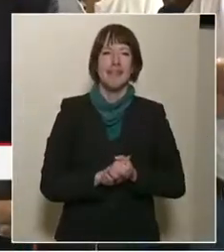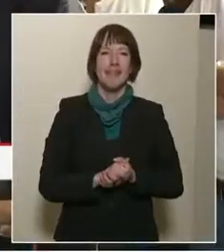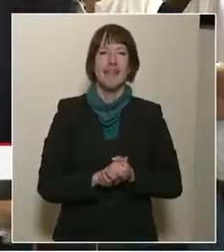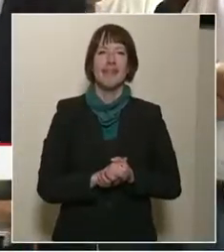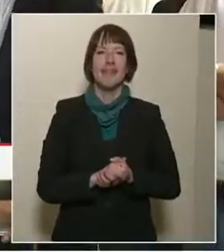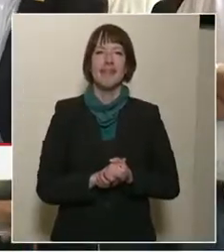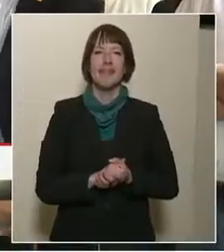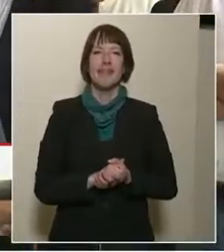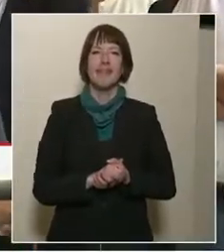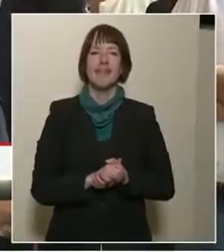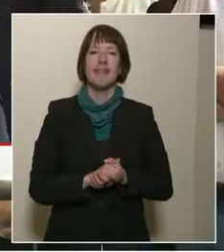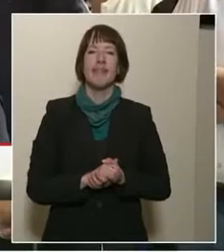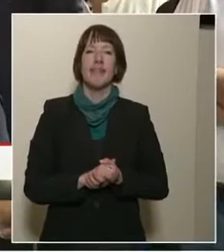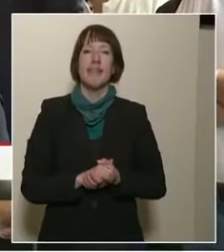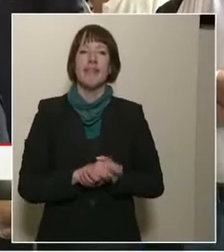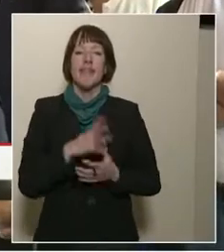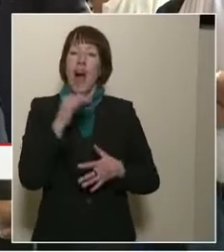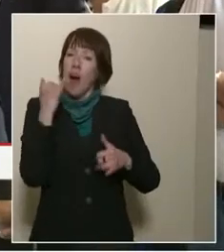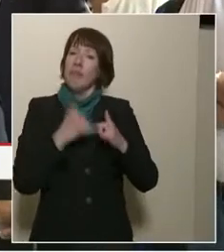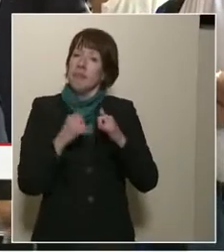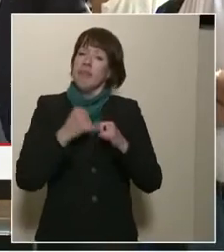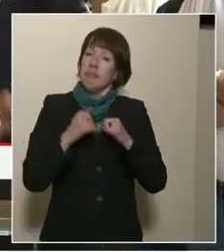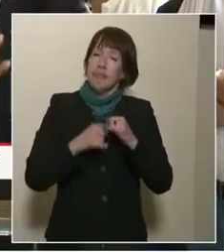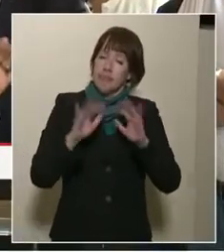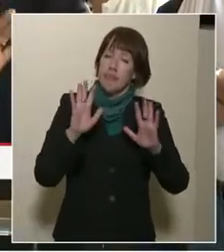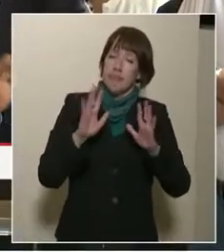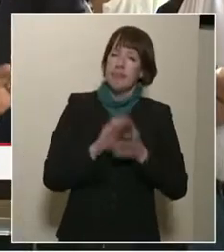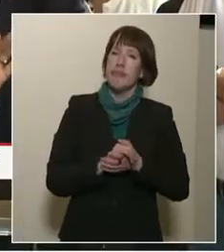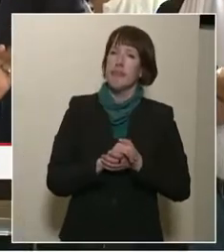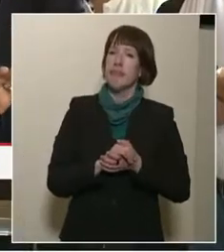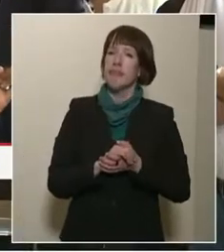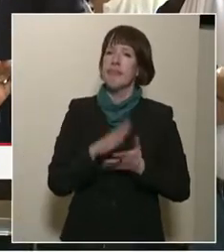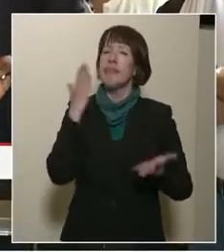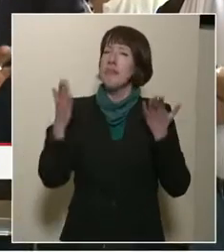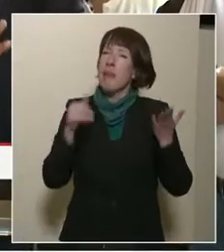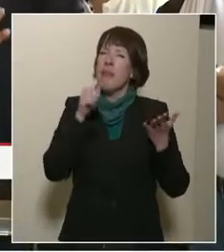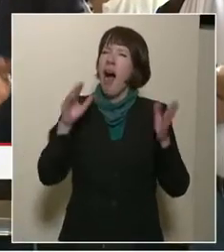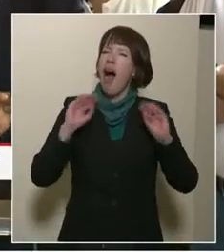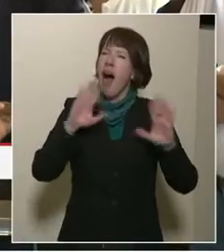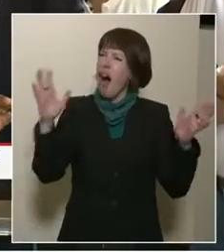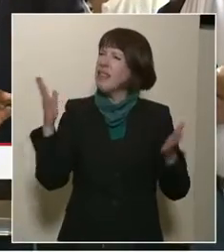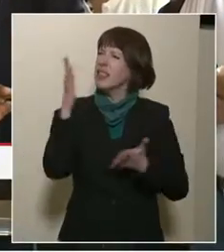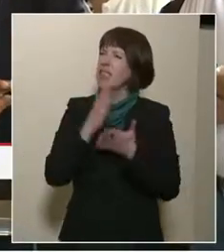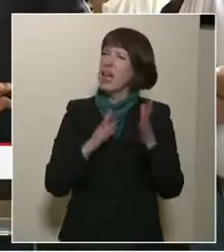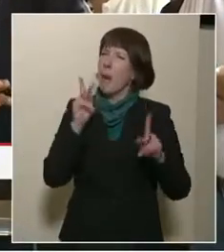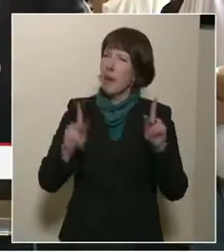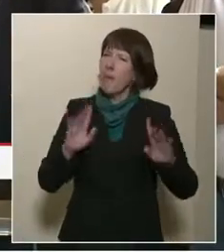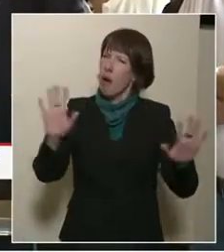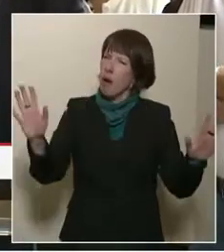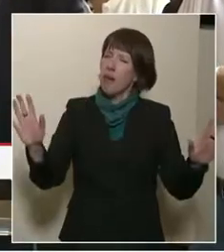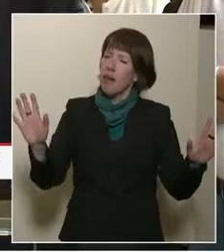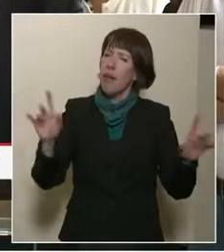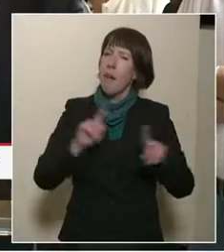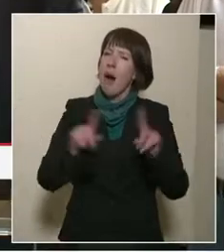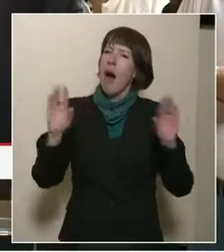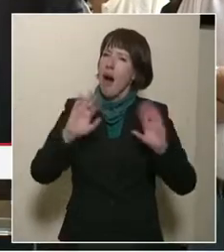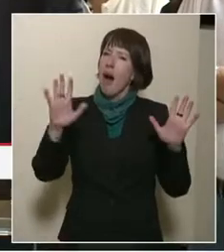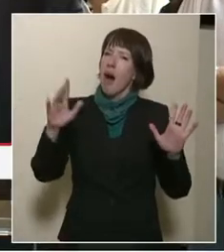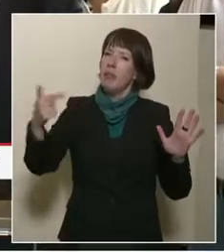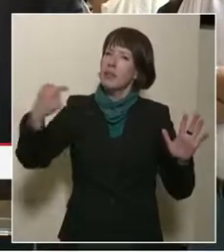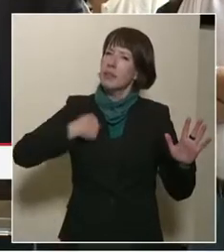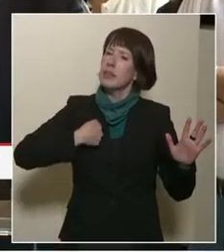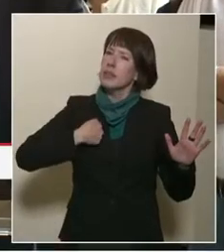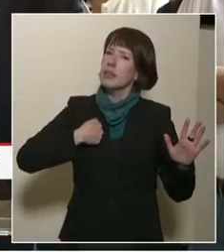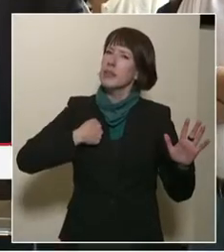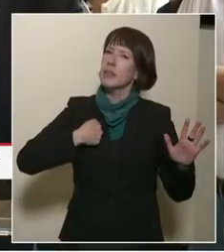And just to say finally, look, it might not be so obvious to some people, but it is obvious to me that